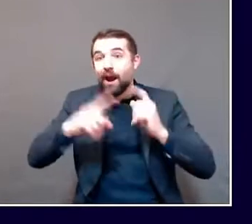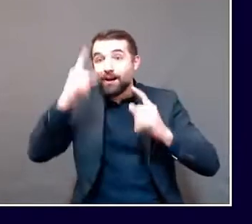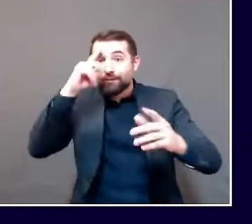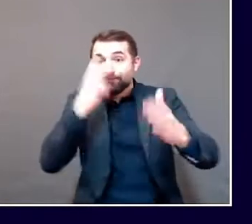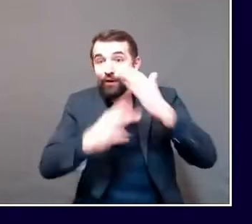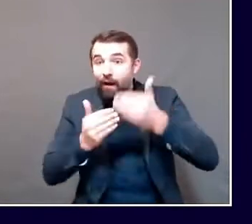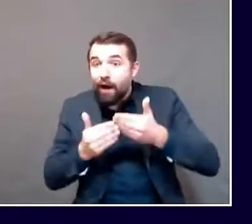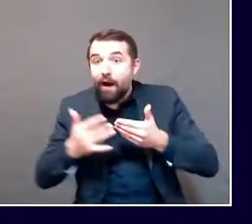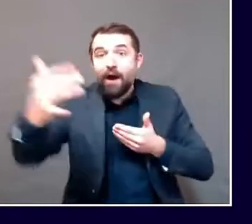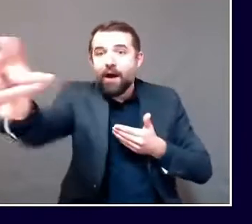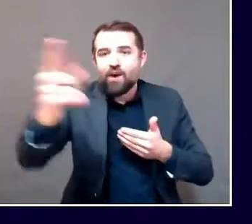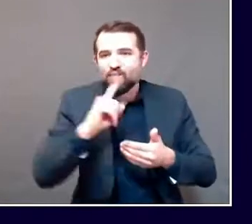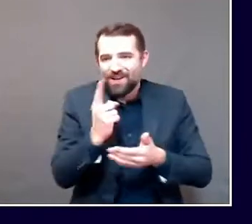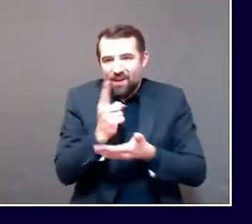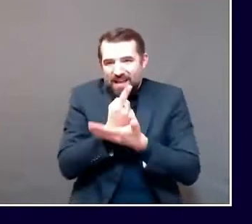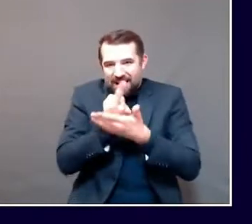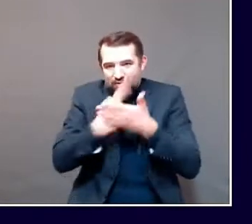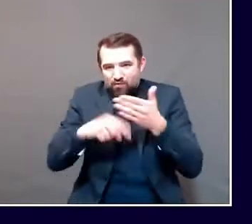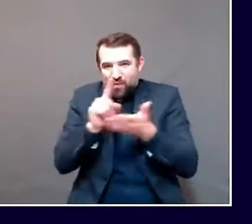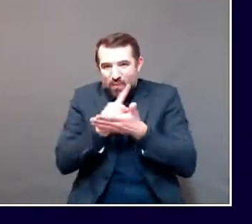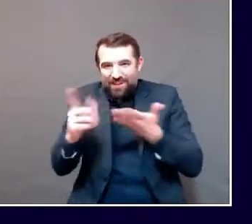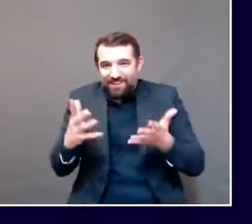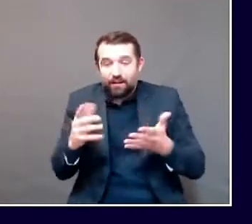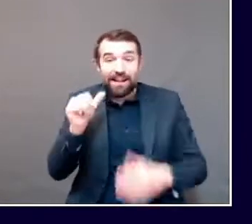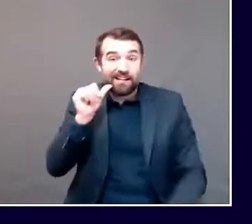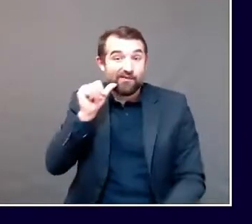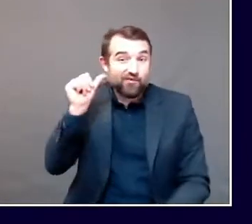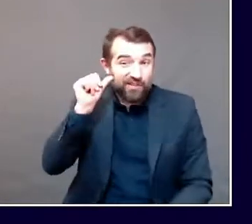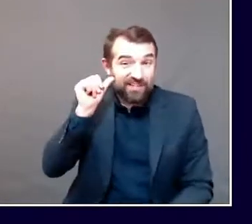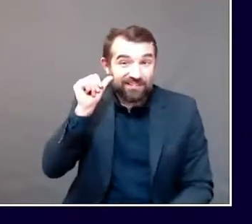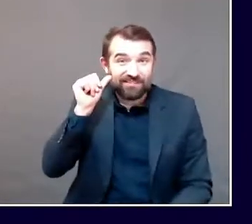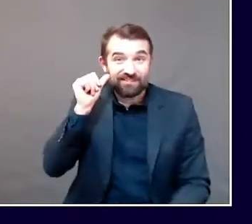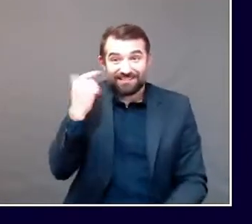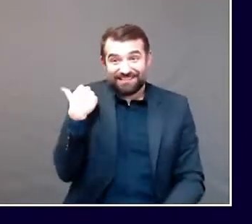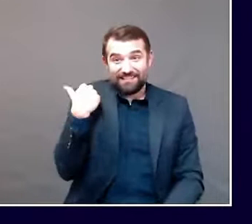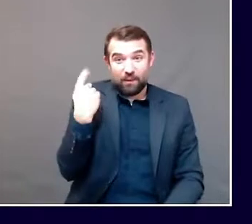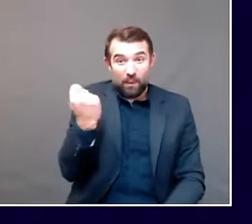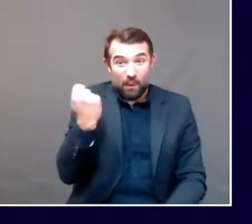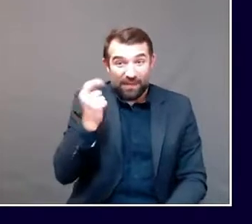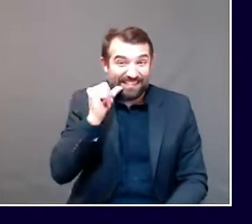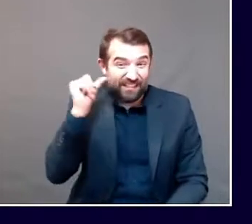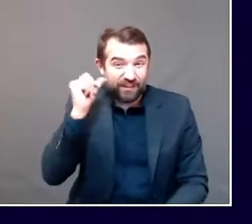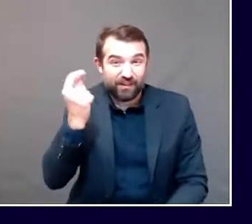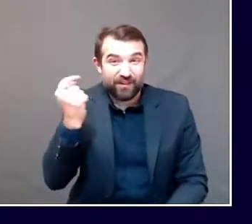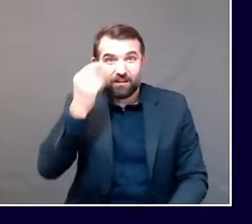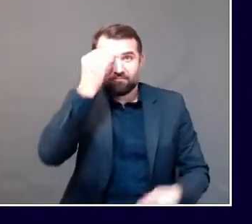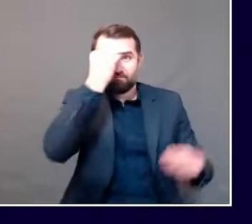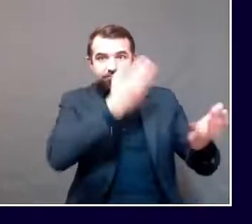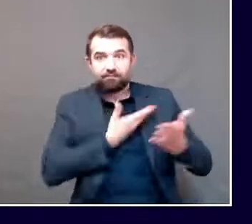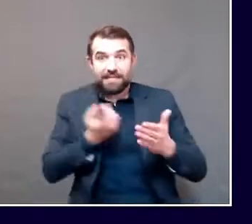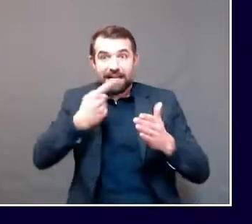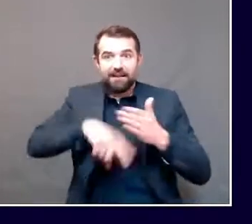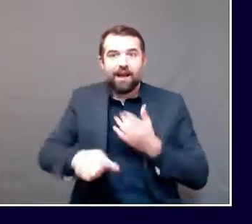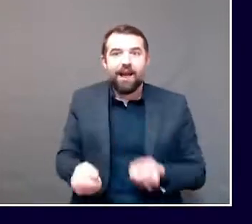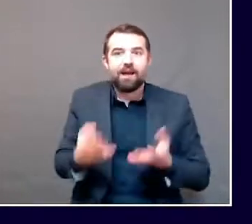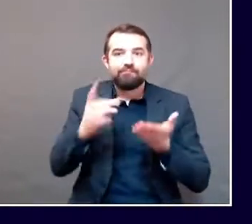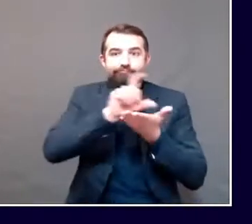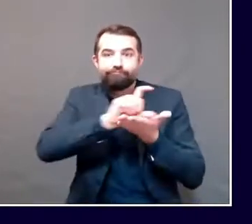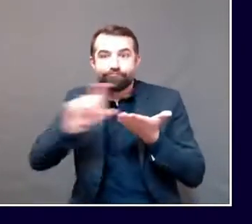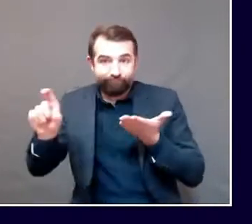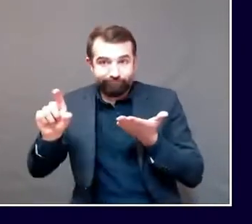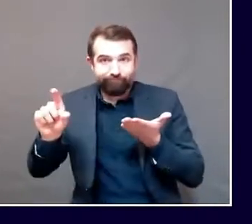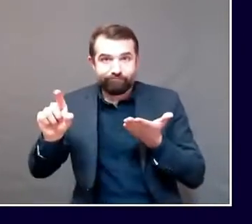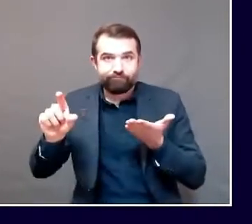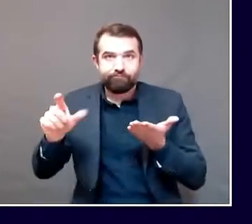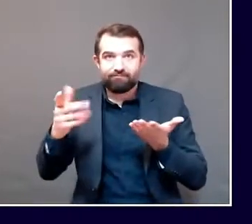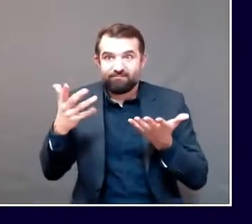on Tuesdays, generally, we get a sense of what the following week's distribution will be. The inability